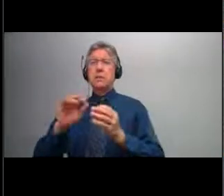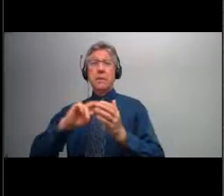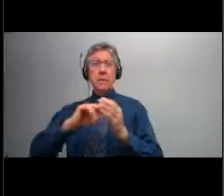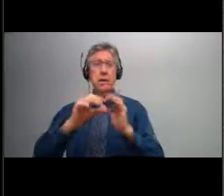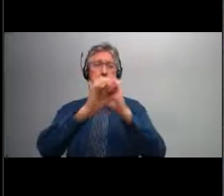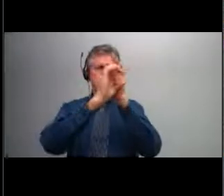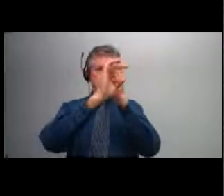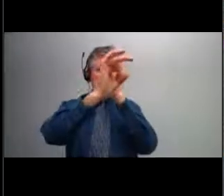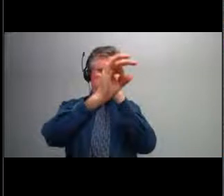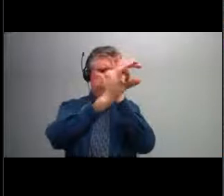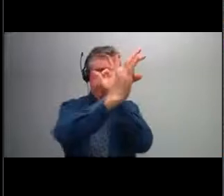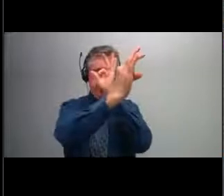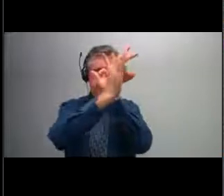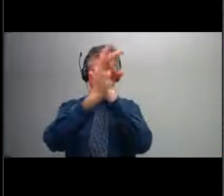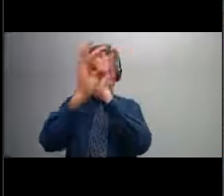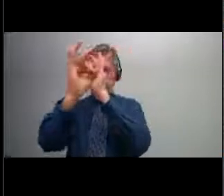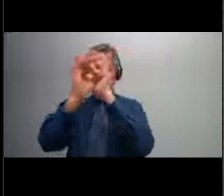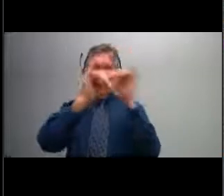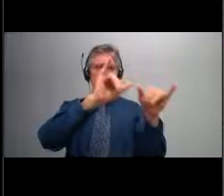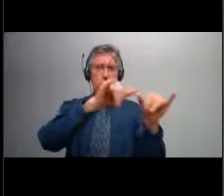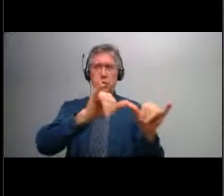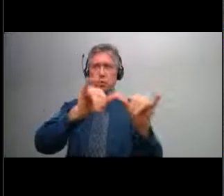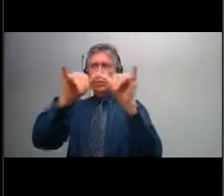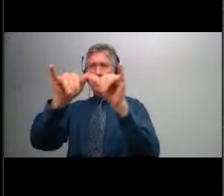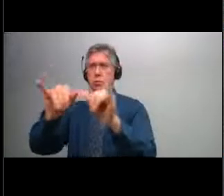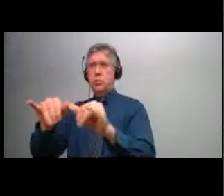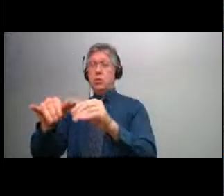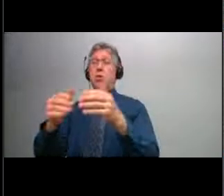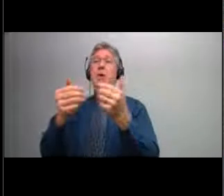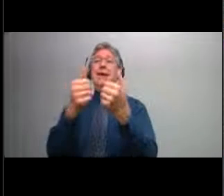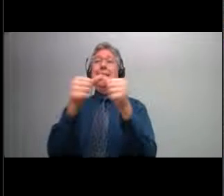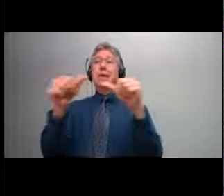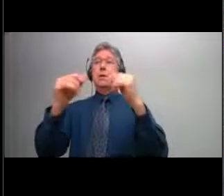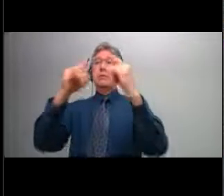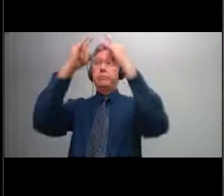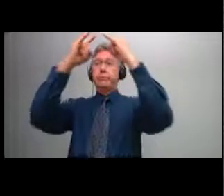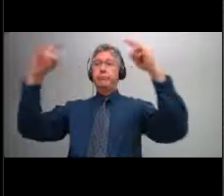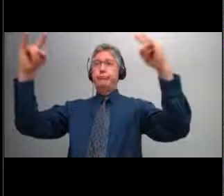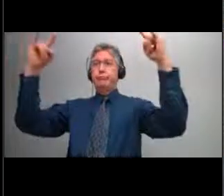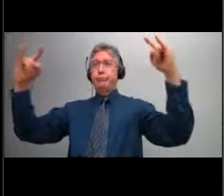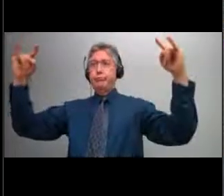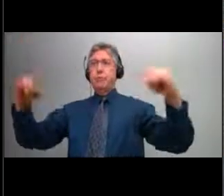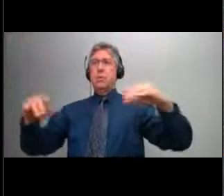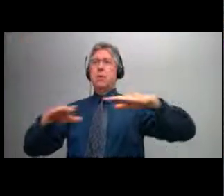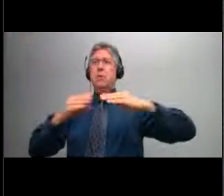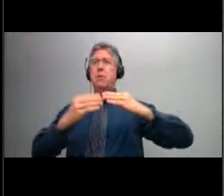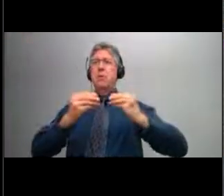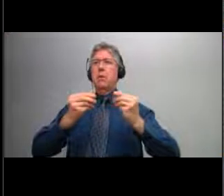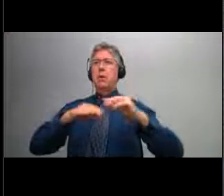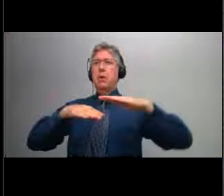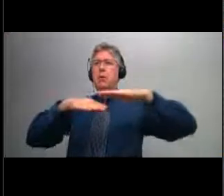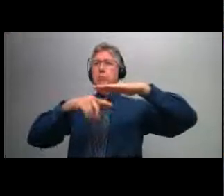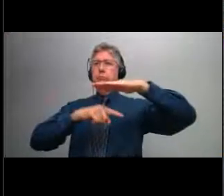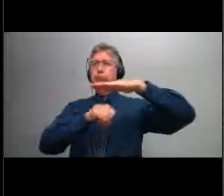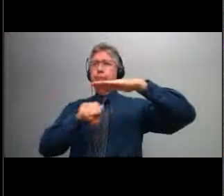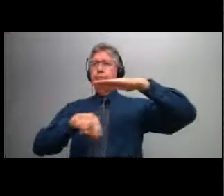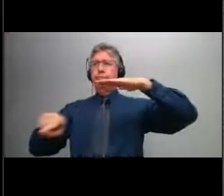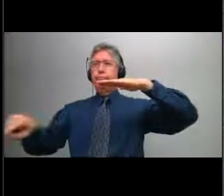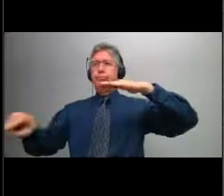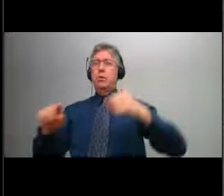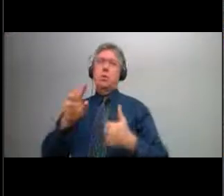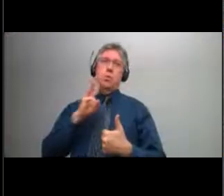above and below ground with regards to utilities like water, gas, electric,